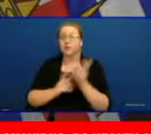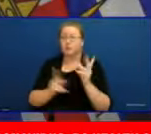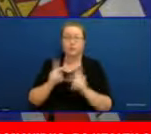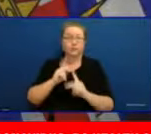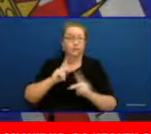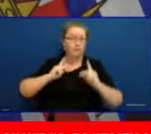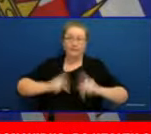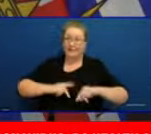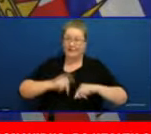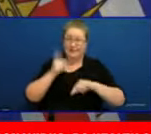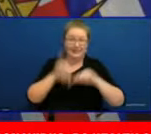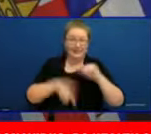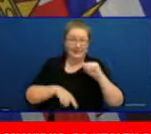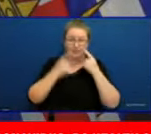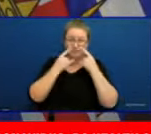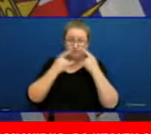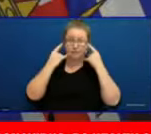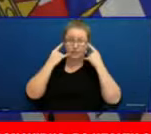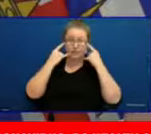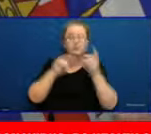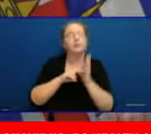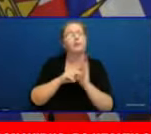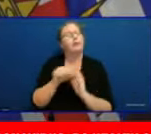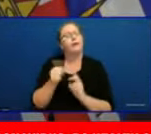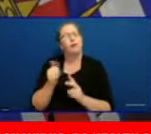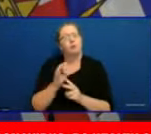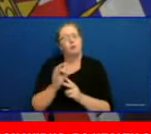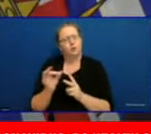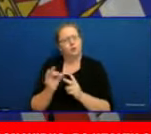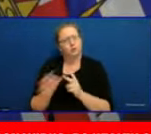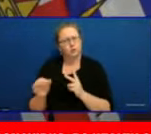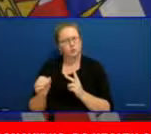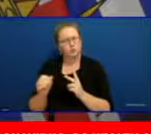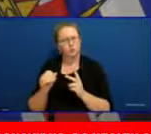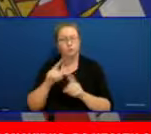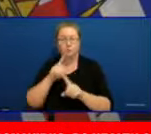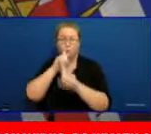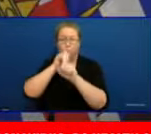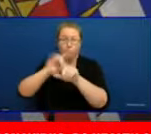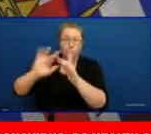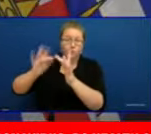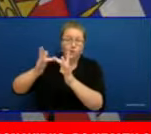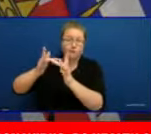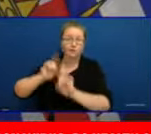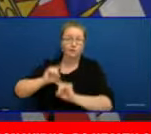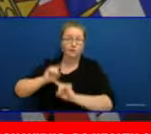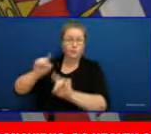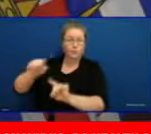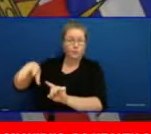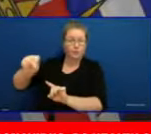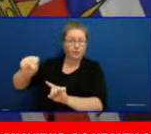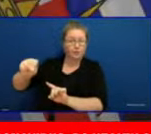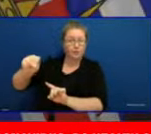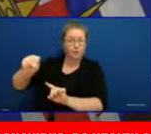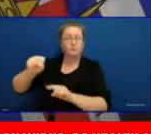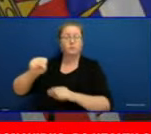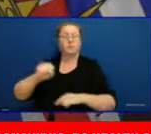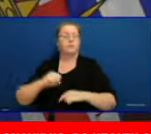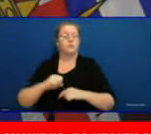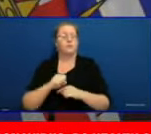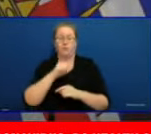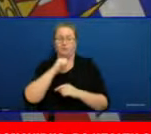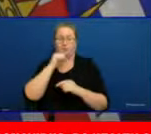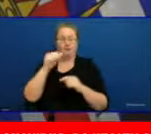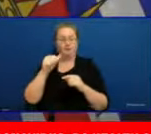look at alternatives so that you are protected when you're going out. And that means ordering online, doing pickup,